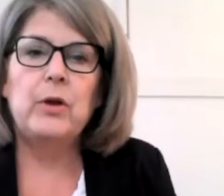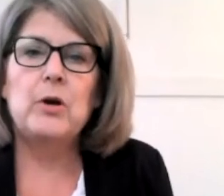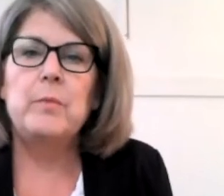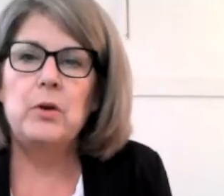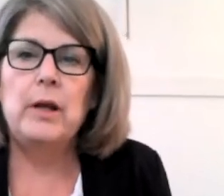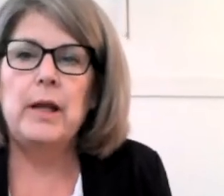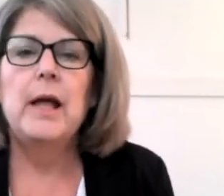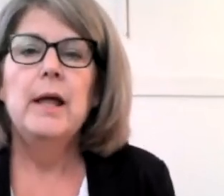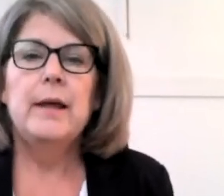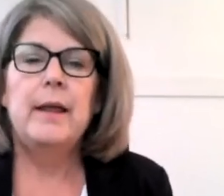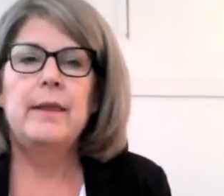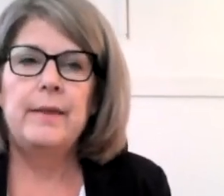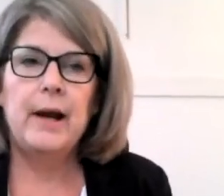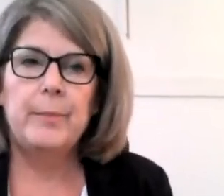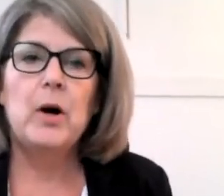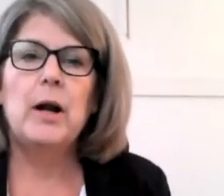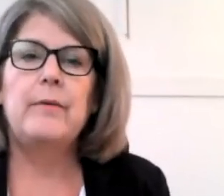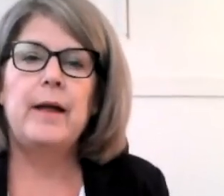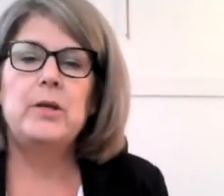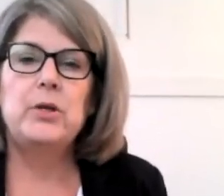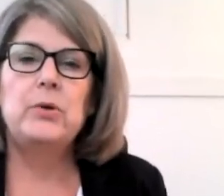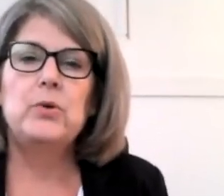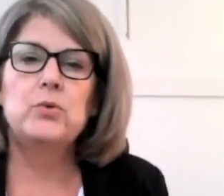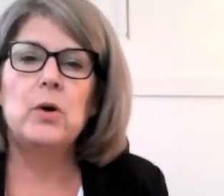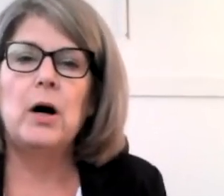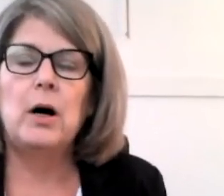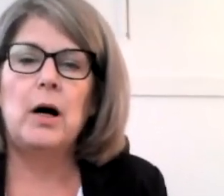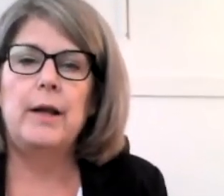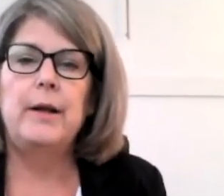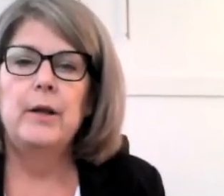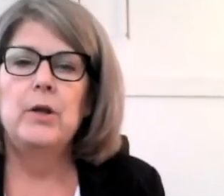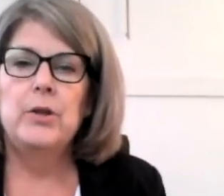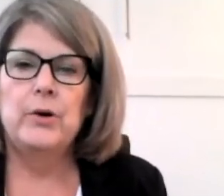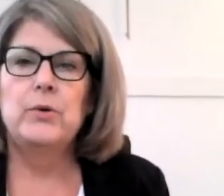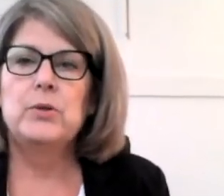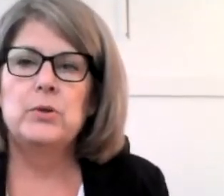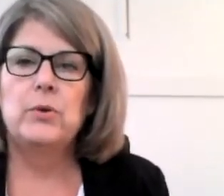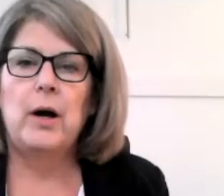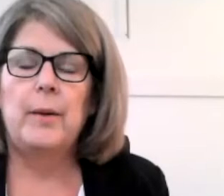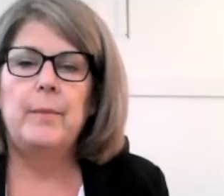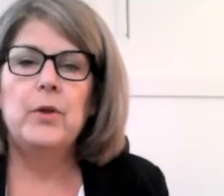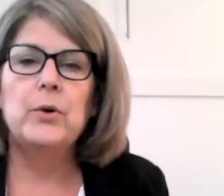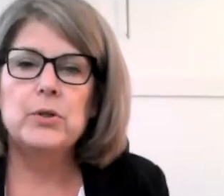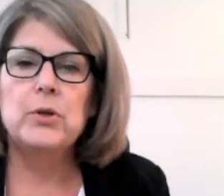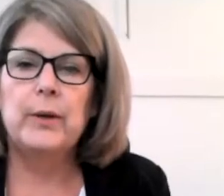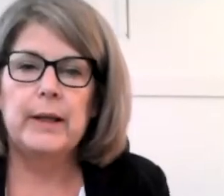appropriate for the community that they are part of, and to draw on those